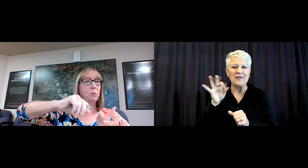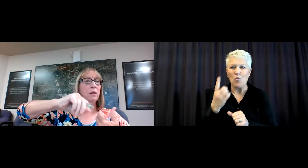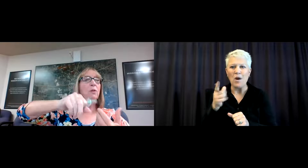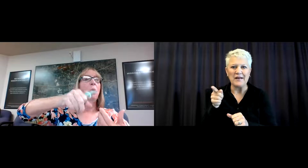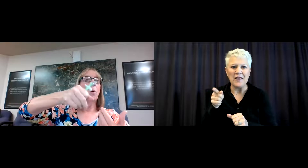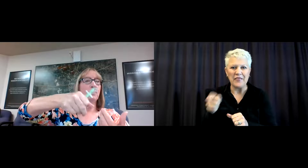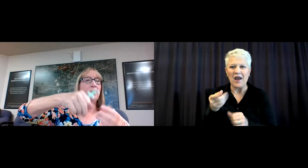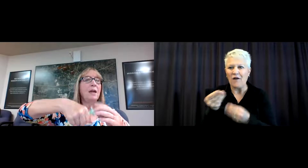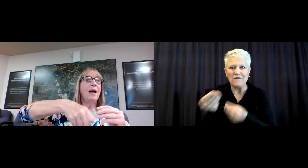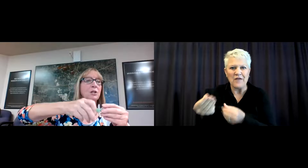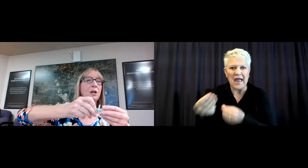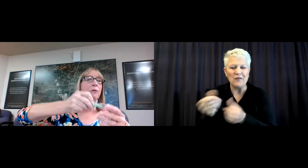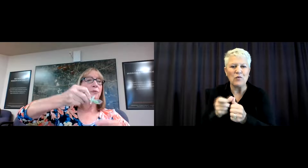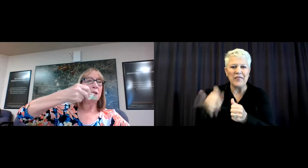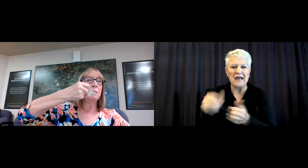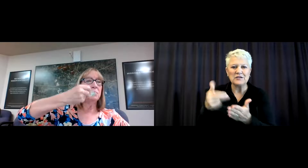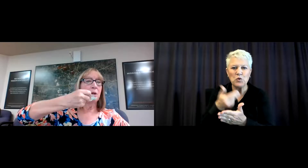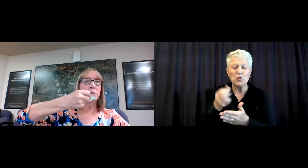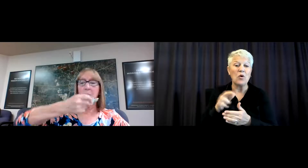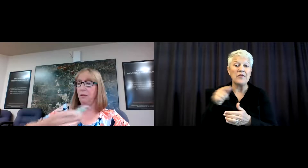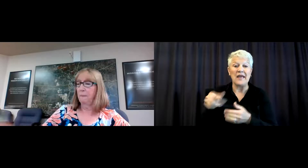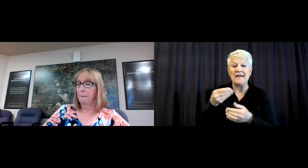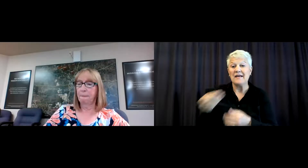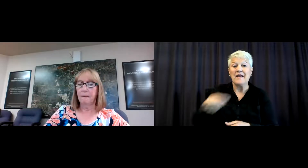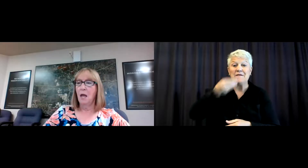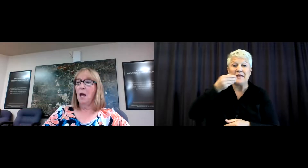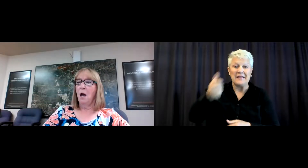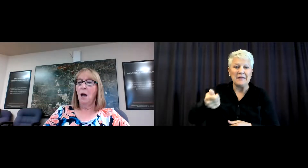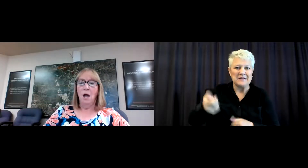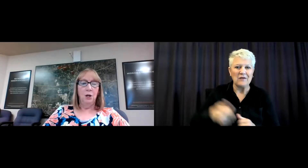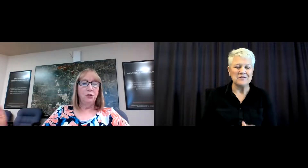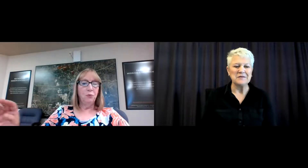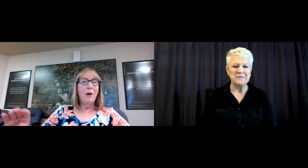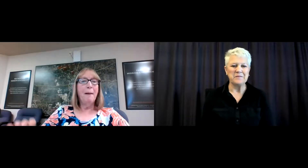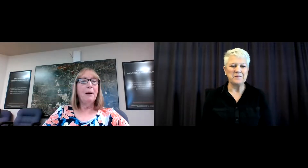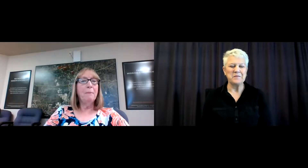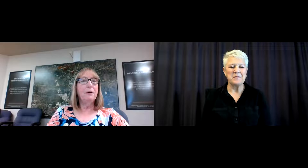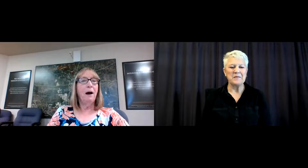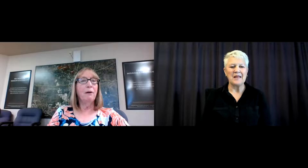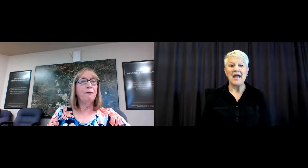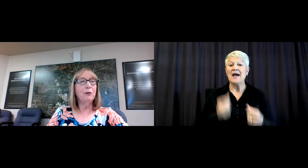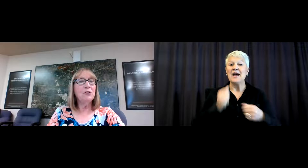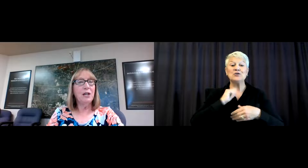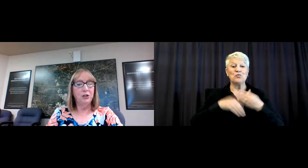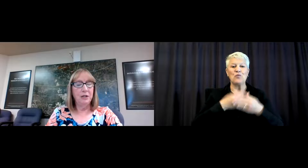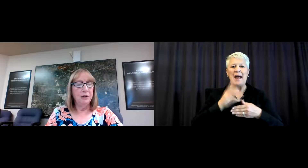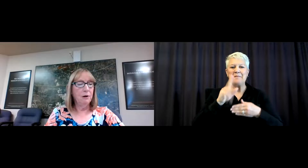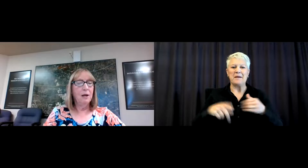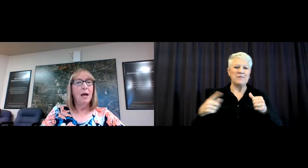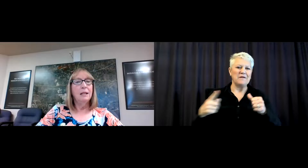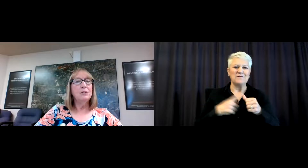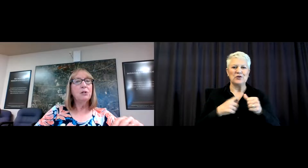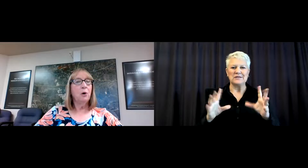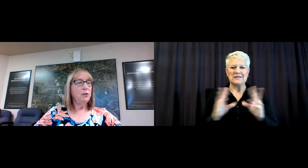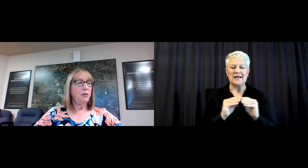being fed with, or that they actually are feeding themselves with. To wrap up our first session